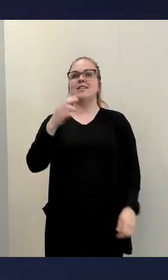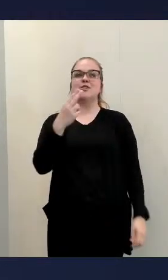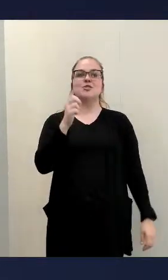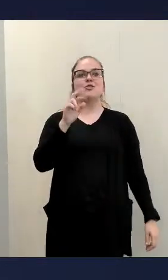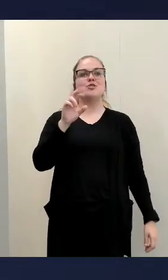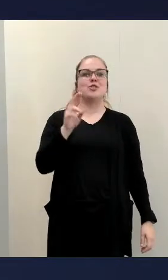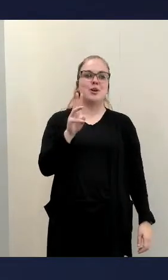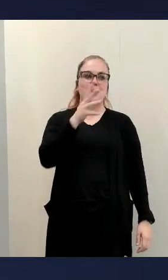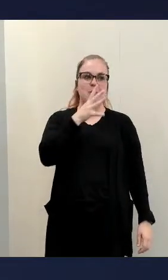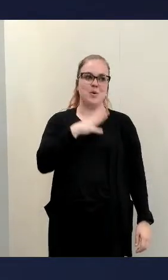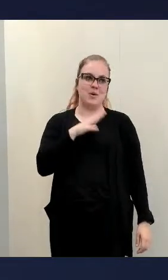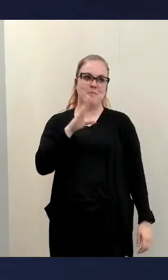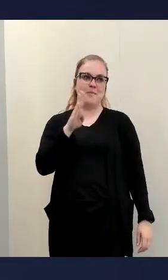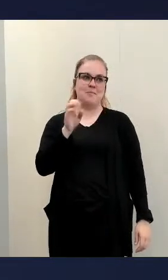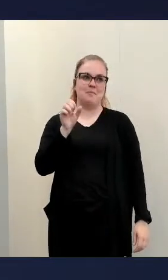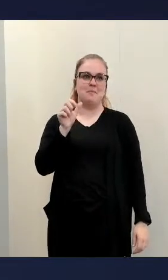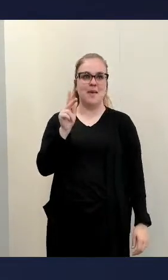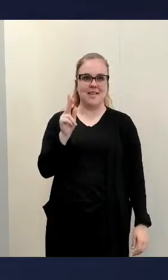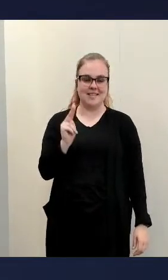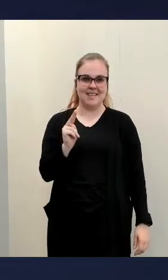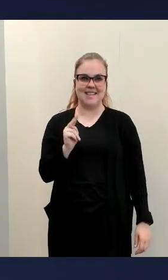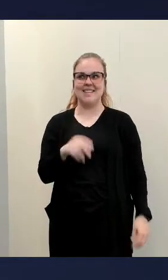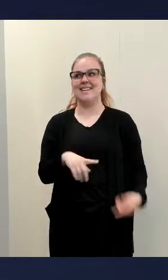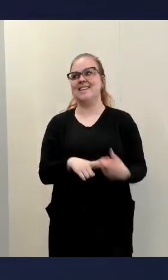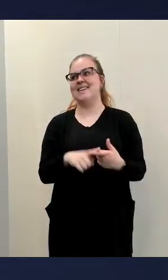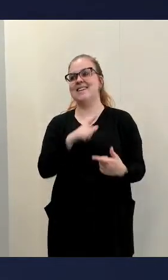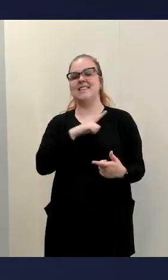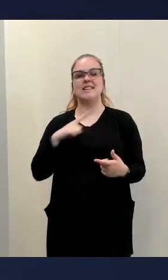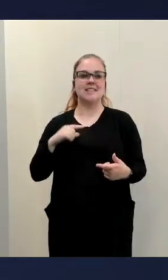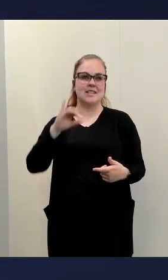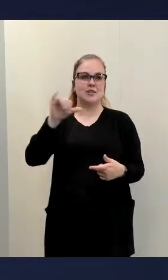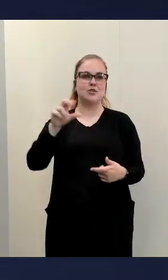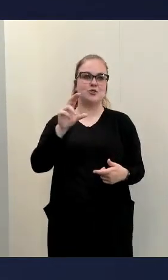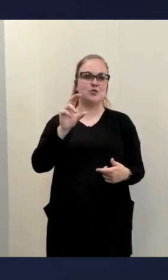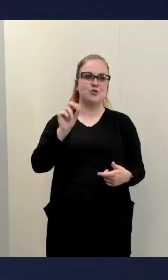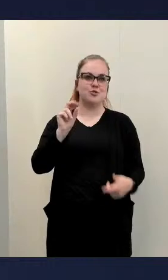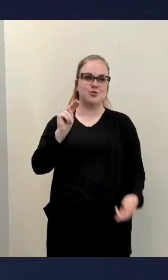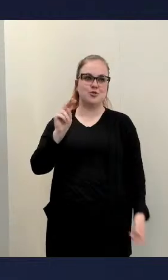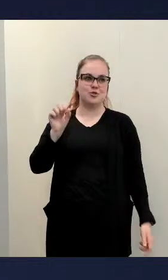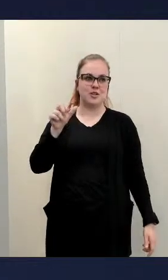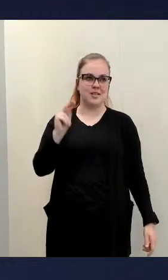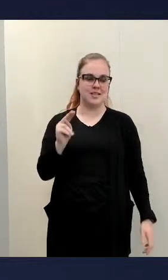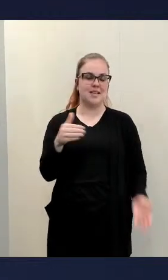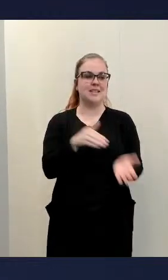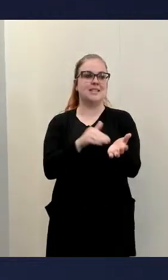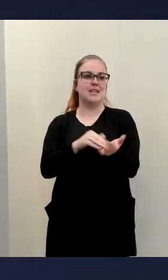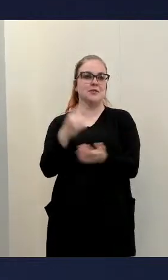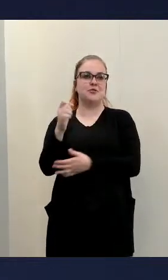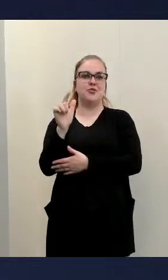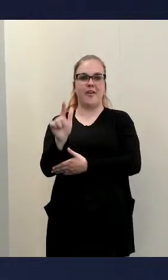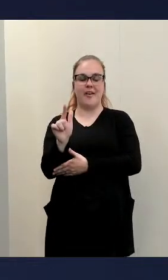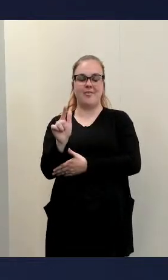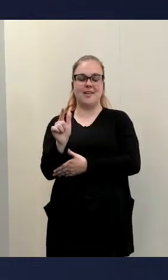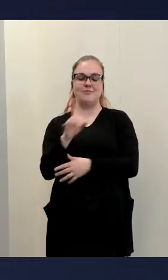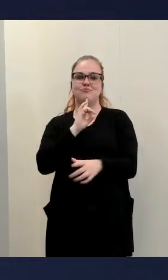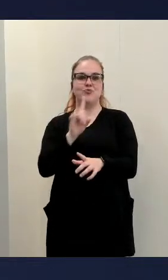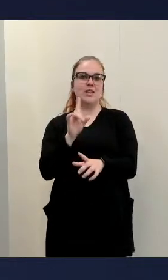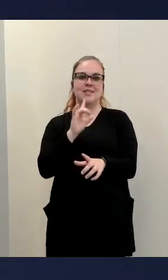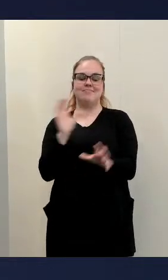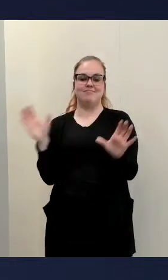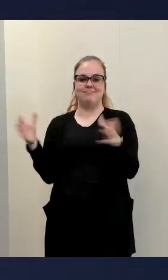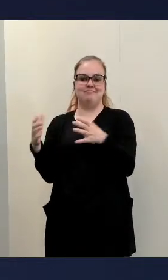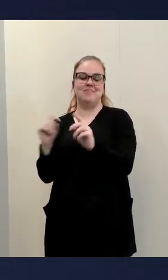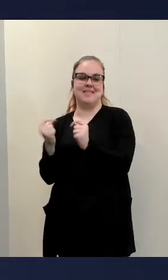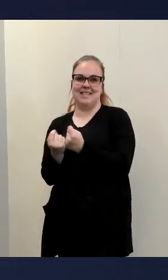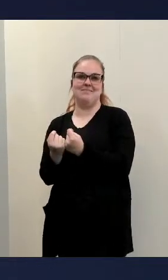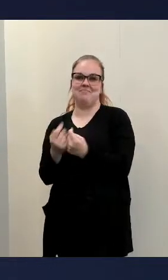Chairwoman Baskin and Legislator Johnson, and certainly Dr. Gail Birdstein and the entire team. I want to just thank